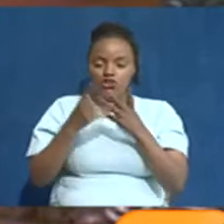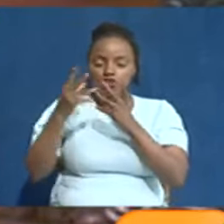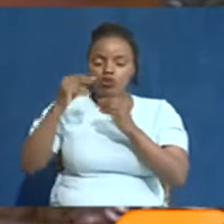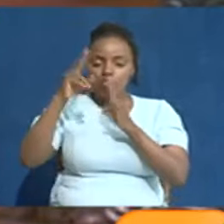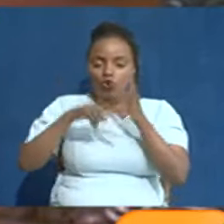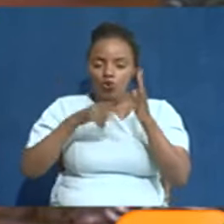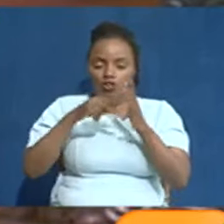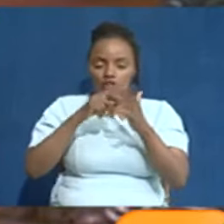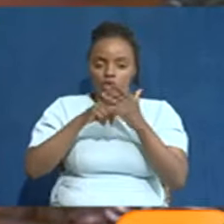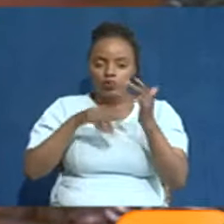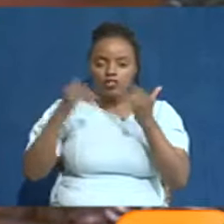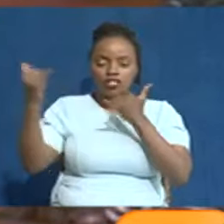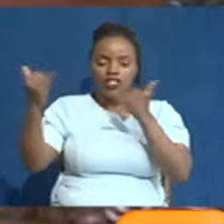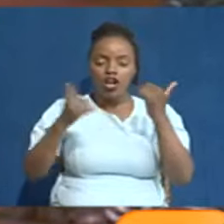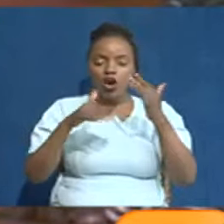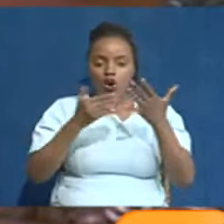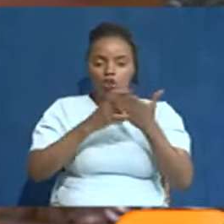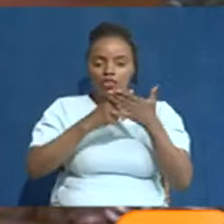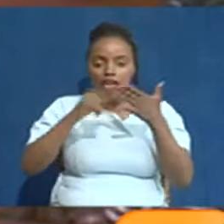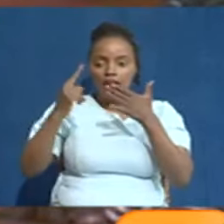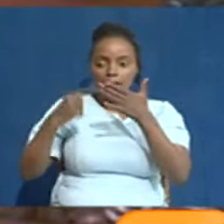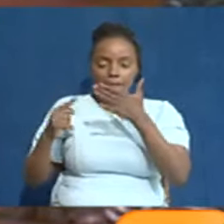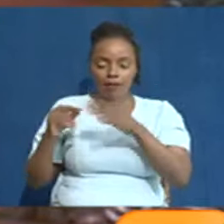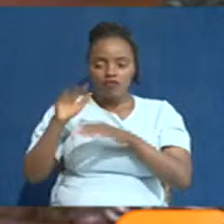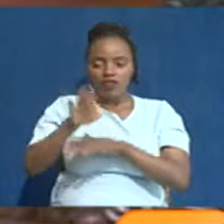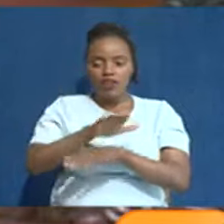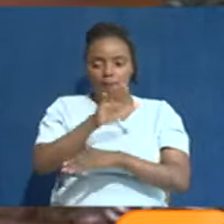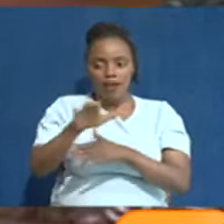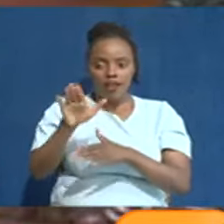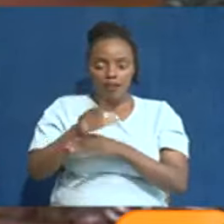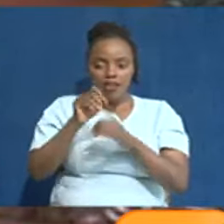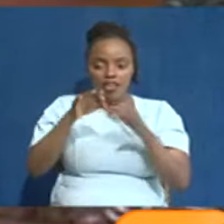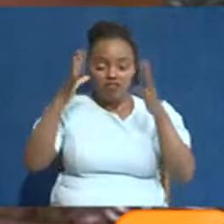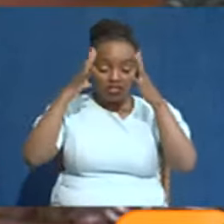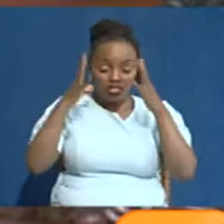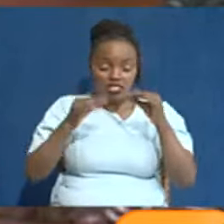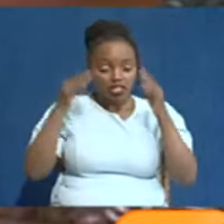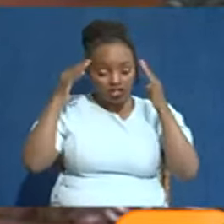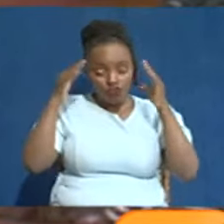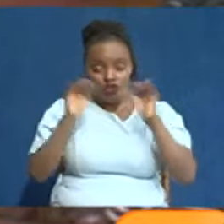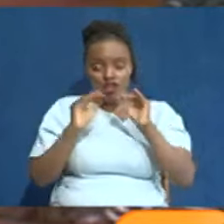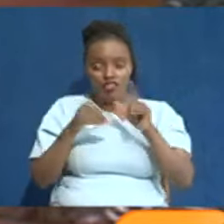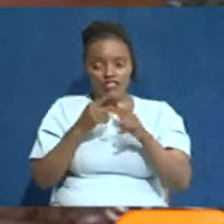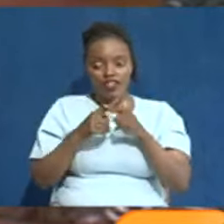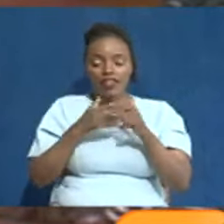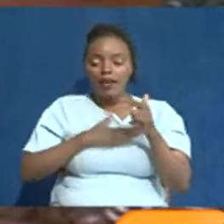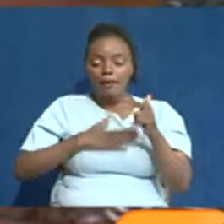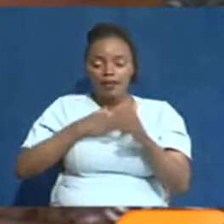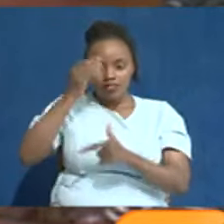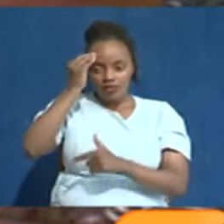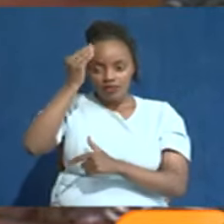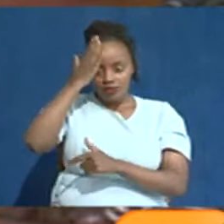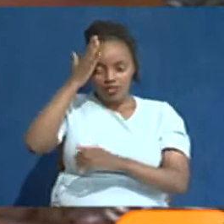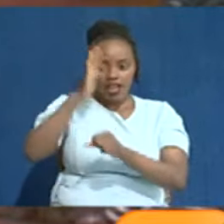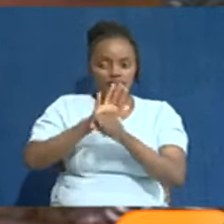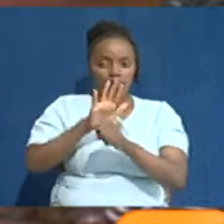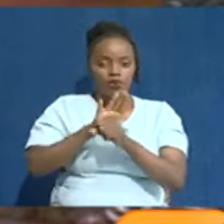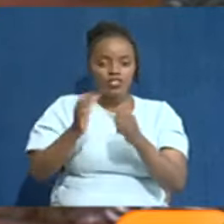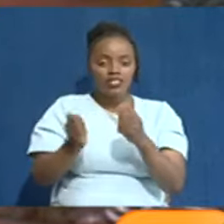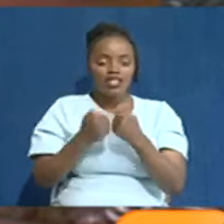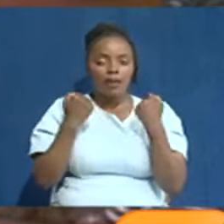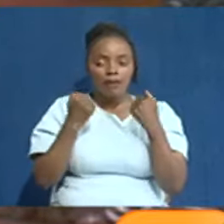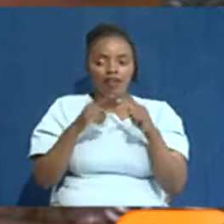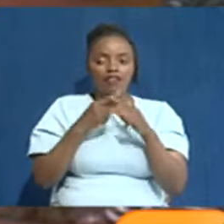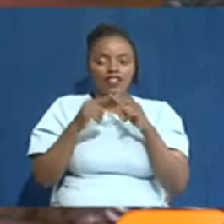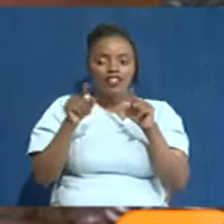they are introducing or passing in Parliament. If you choose not to, please note, a lot is happening and